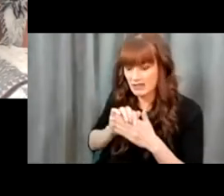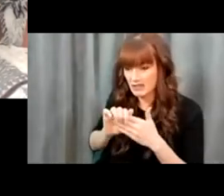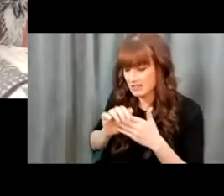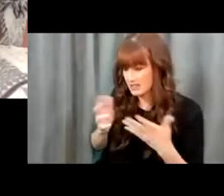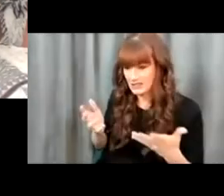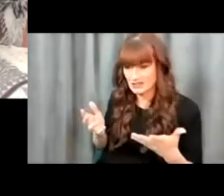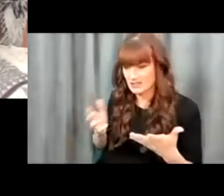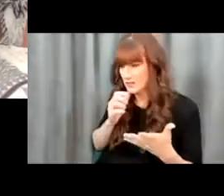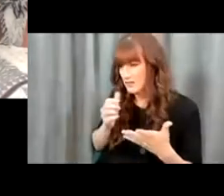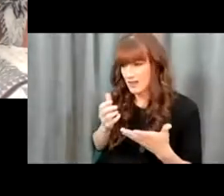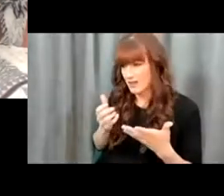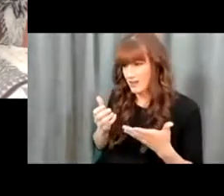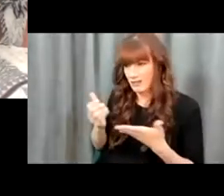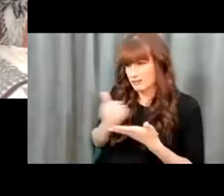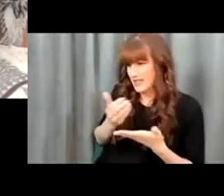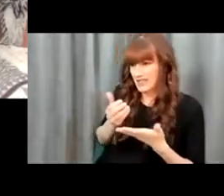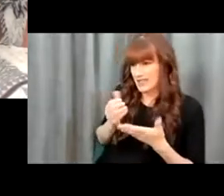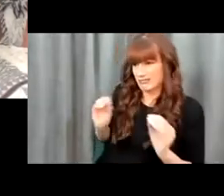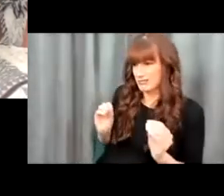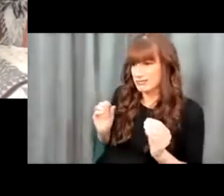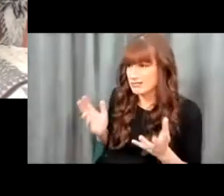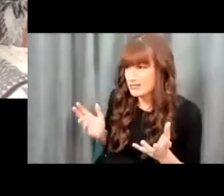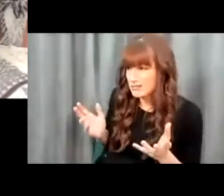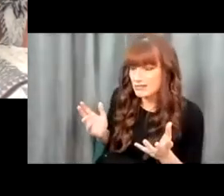$225, I'm not really making anything, am I?